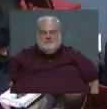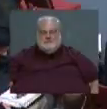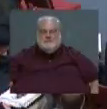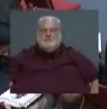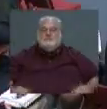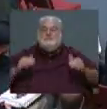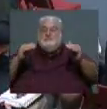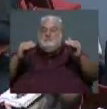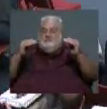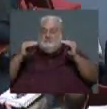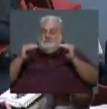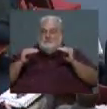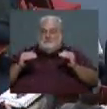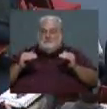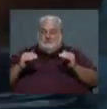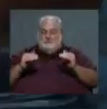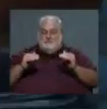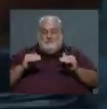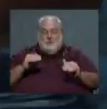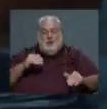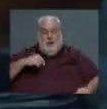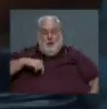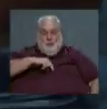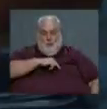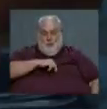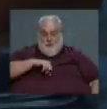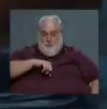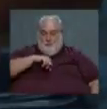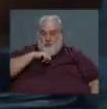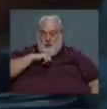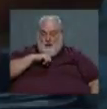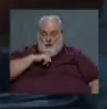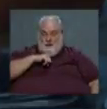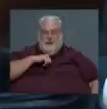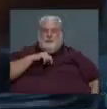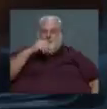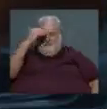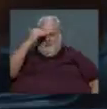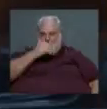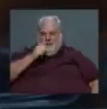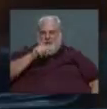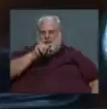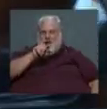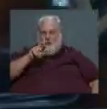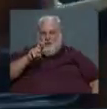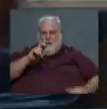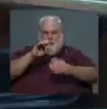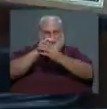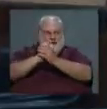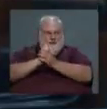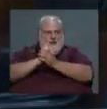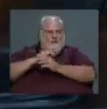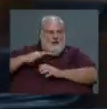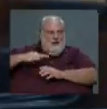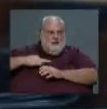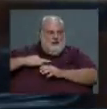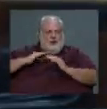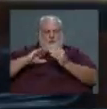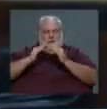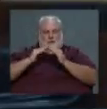Also, we should be very proud. Last week, the City of Little Rock received the Volunteer Community of the Year